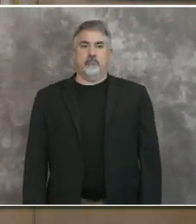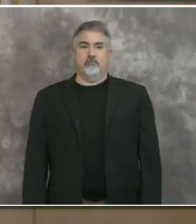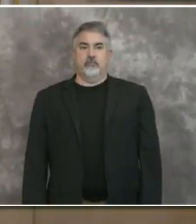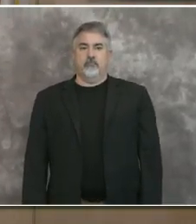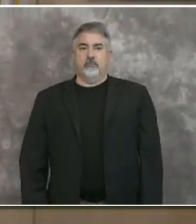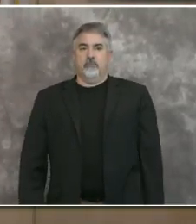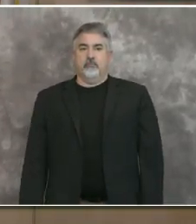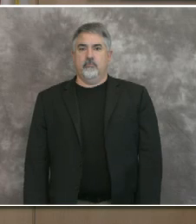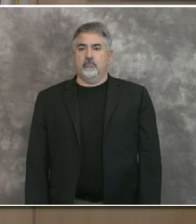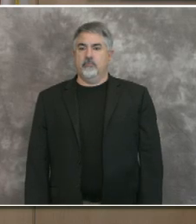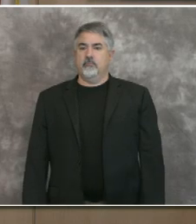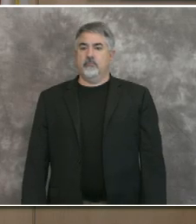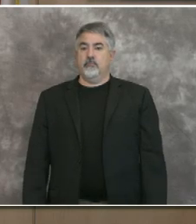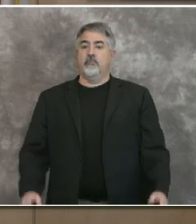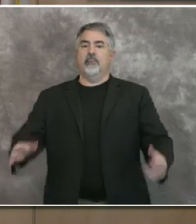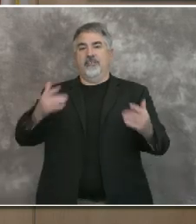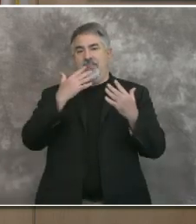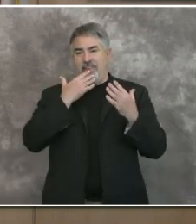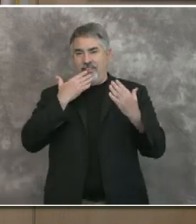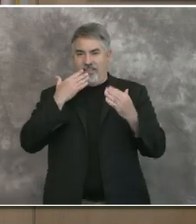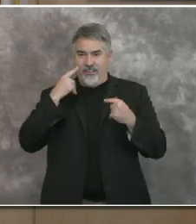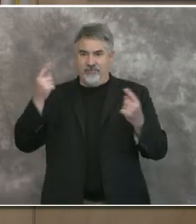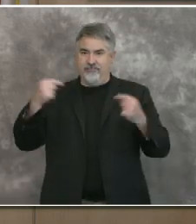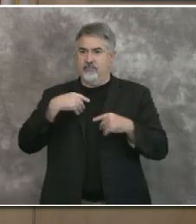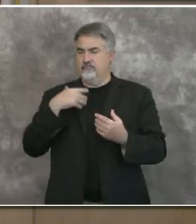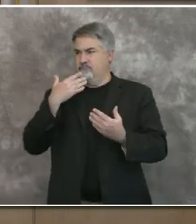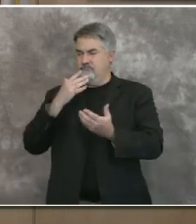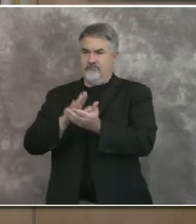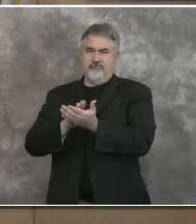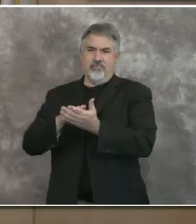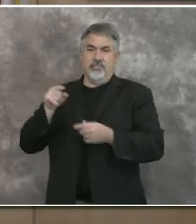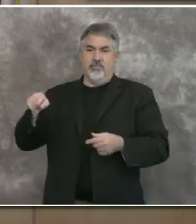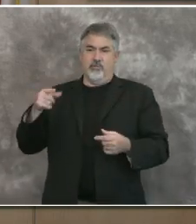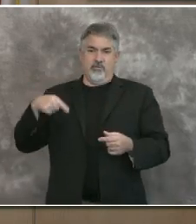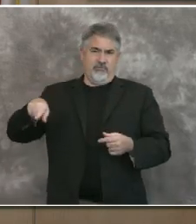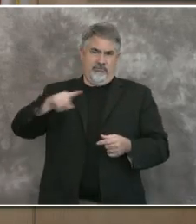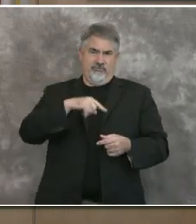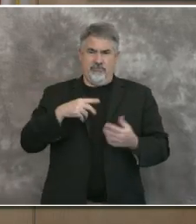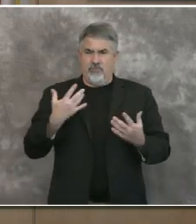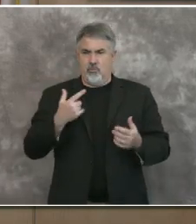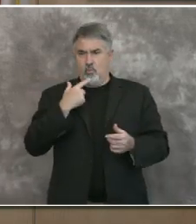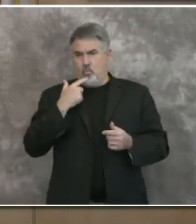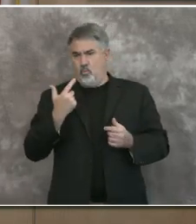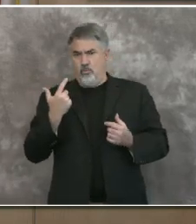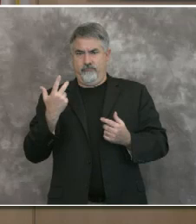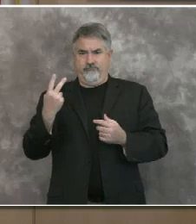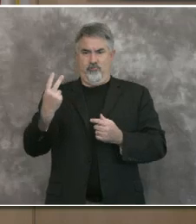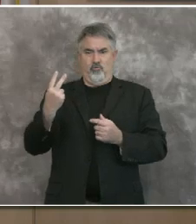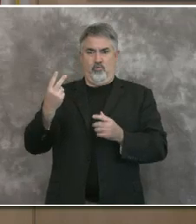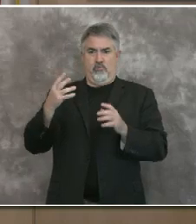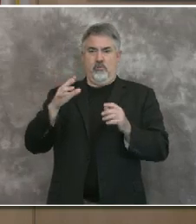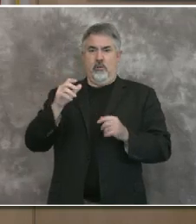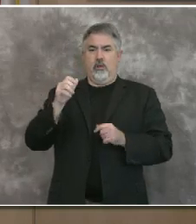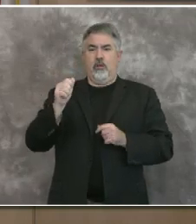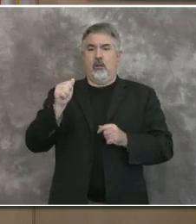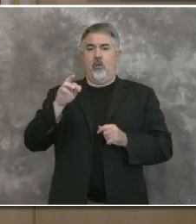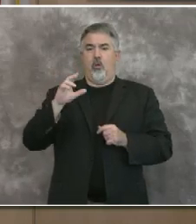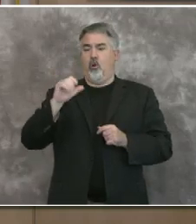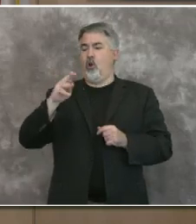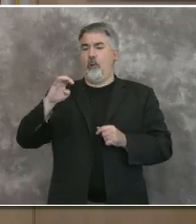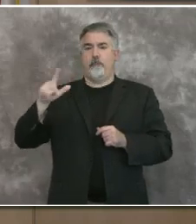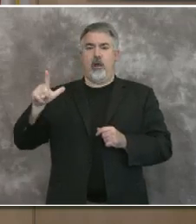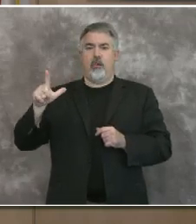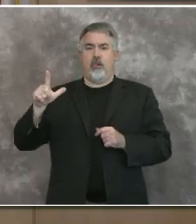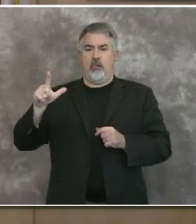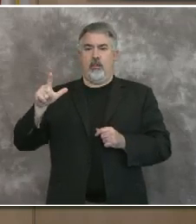good things in our community. Today I wanted to talk a little bit about 2 Carmel Valley Middle School students who raised money to